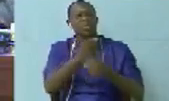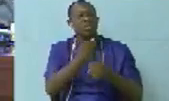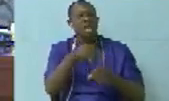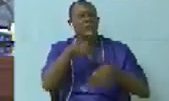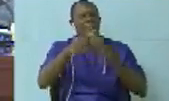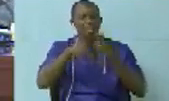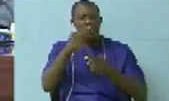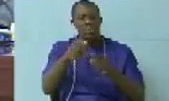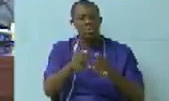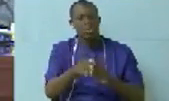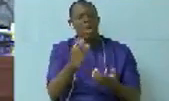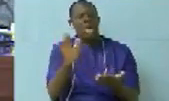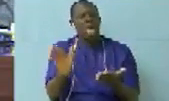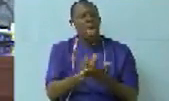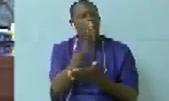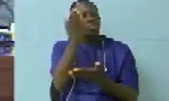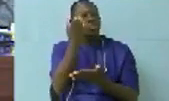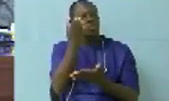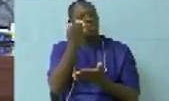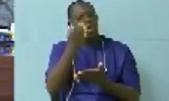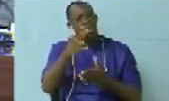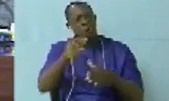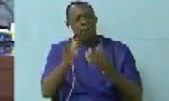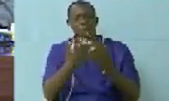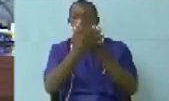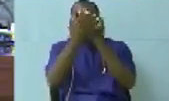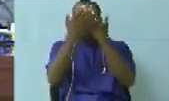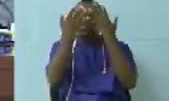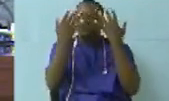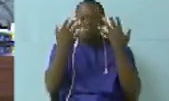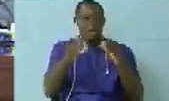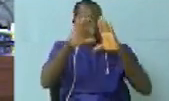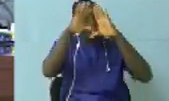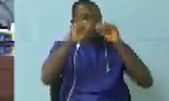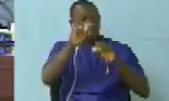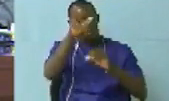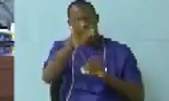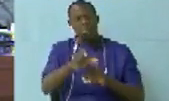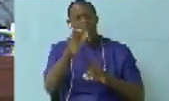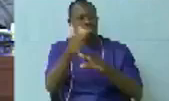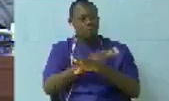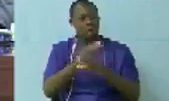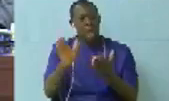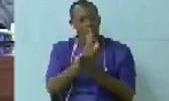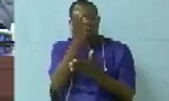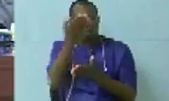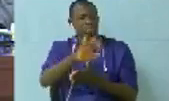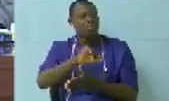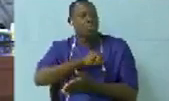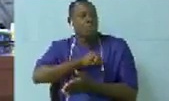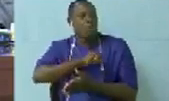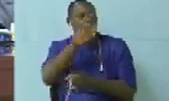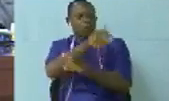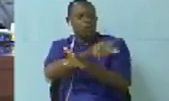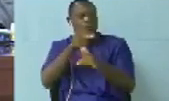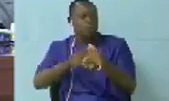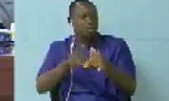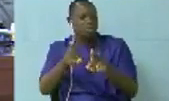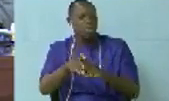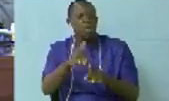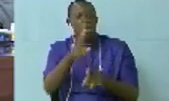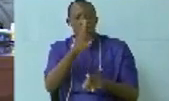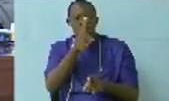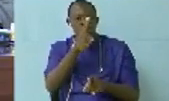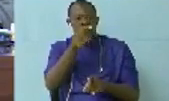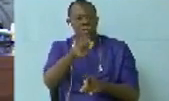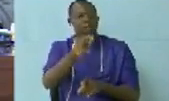the elimination of a lot of officers on whom this country has spent